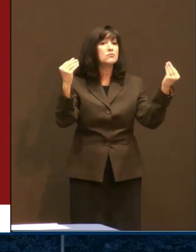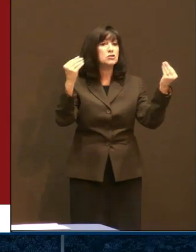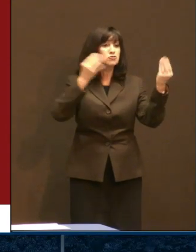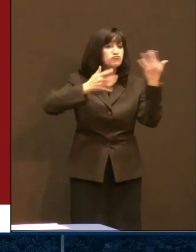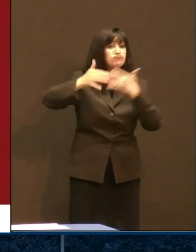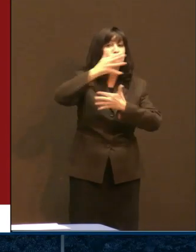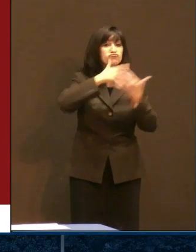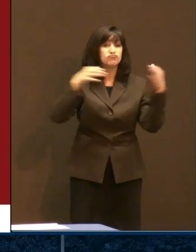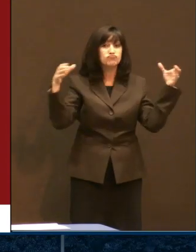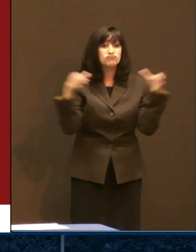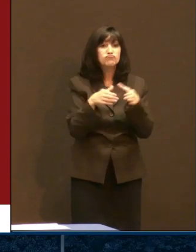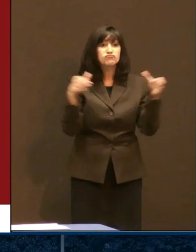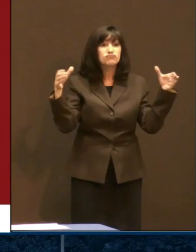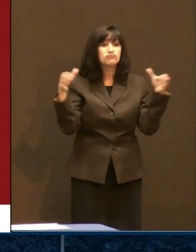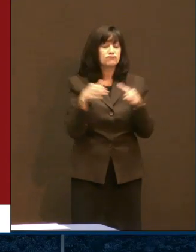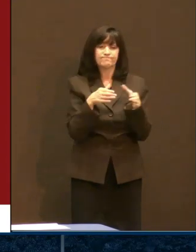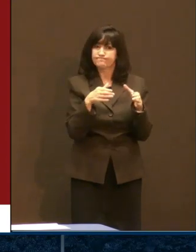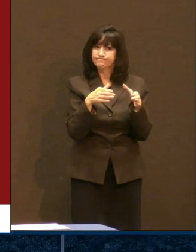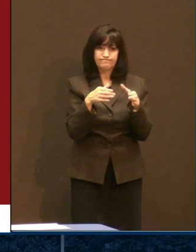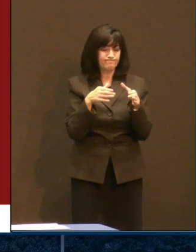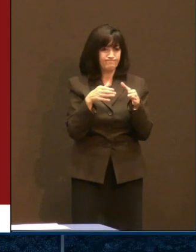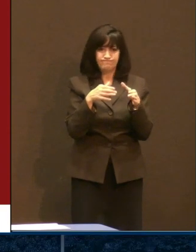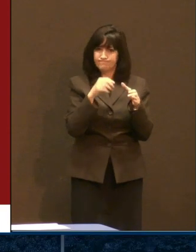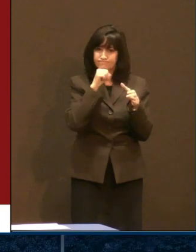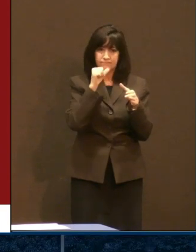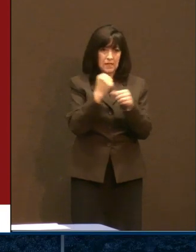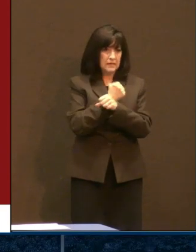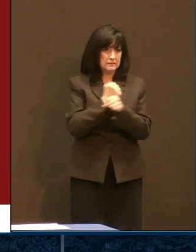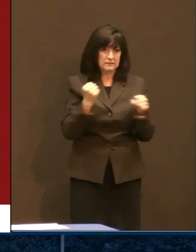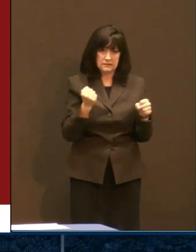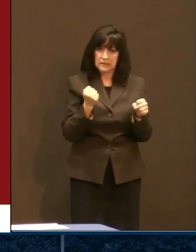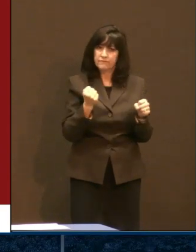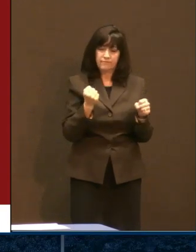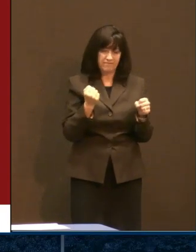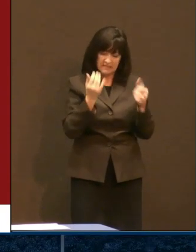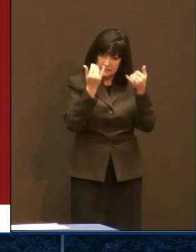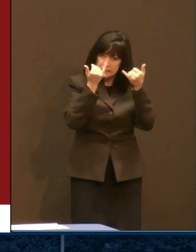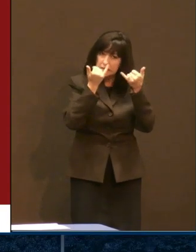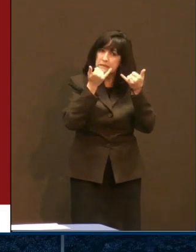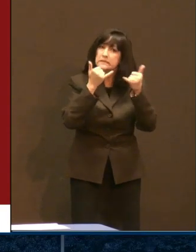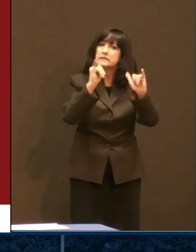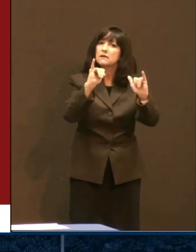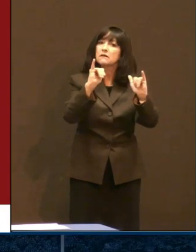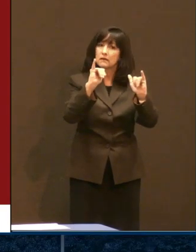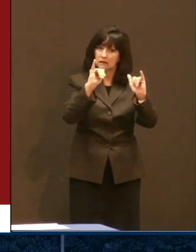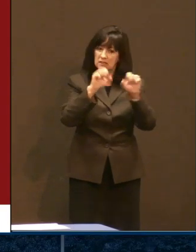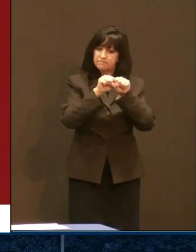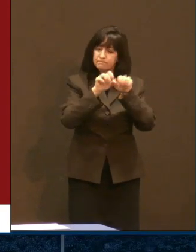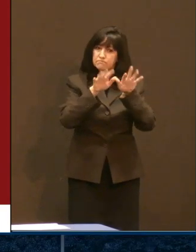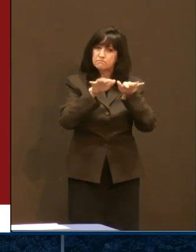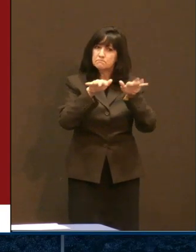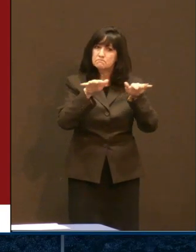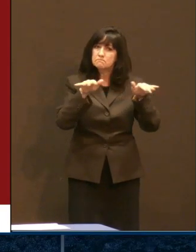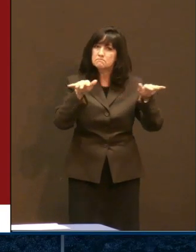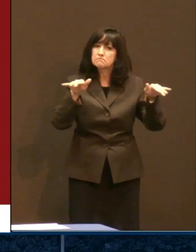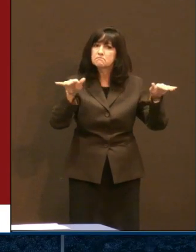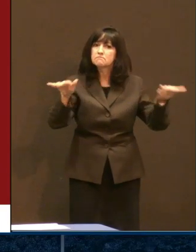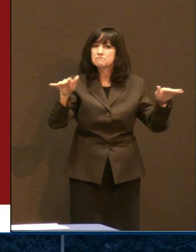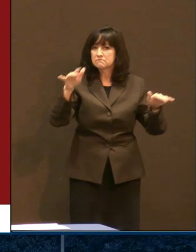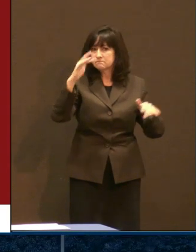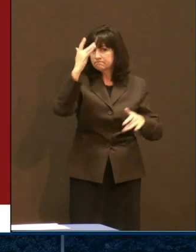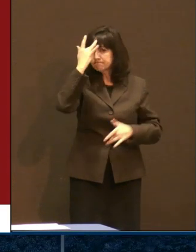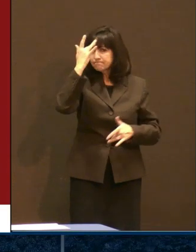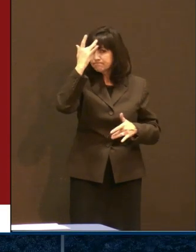Seeing the increases in hospitalizations, increases in cases, or the trend of increases of